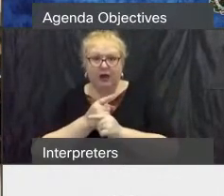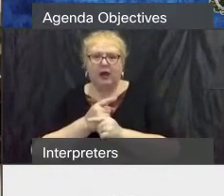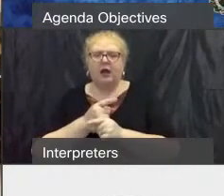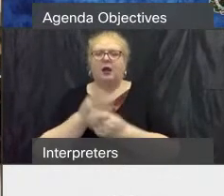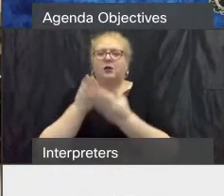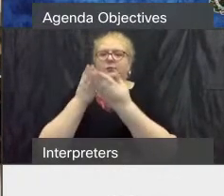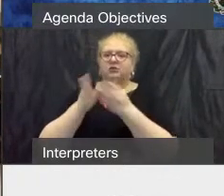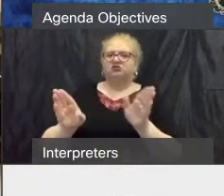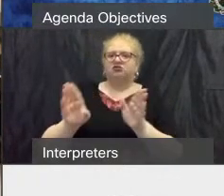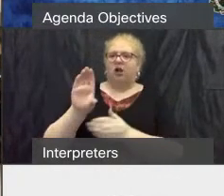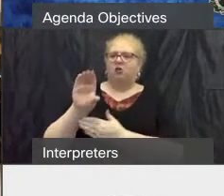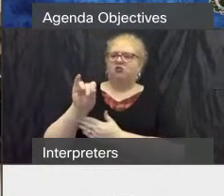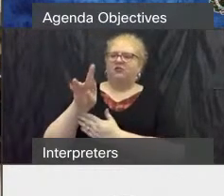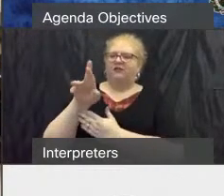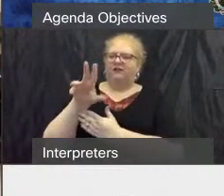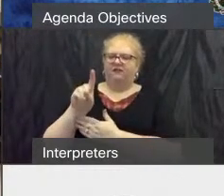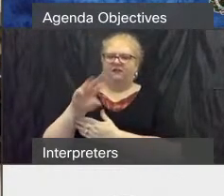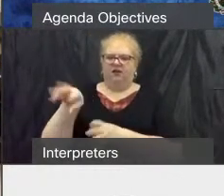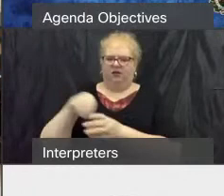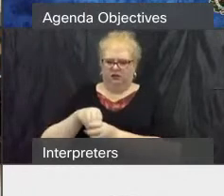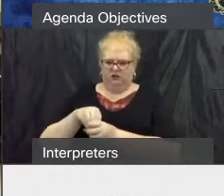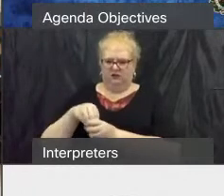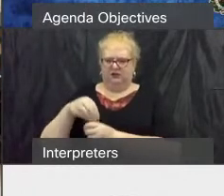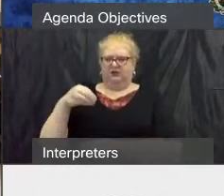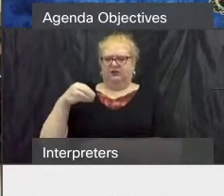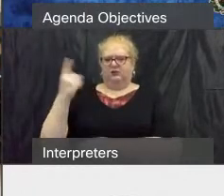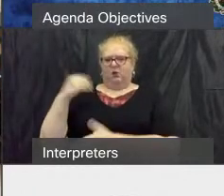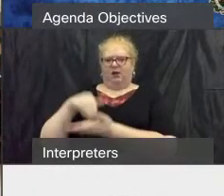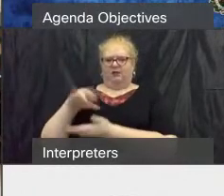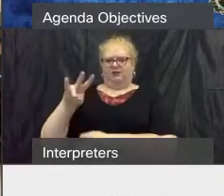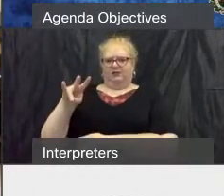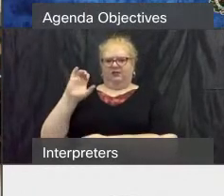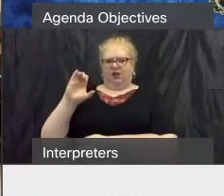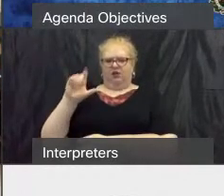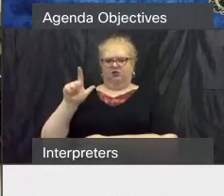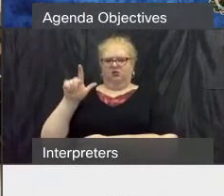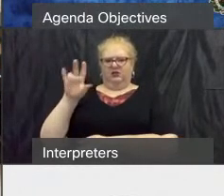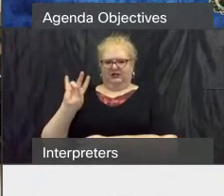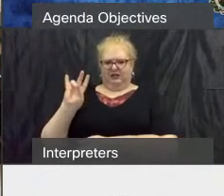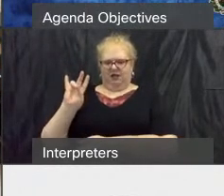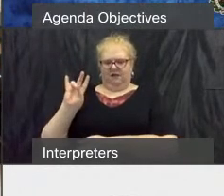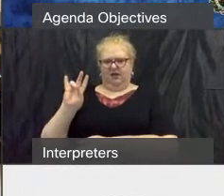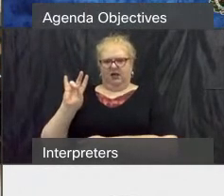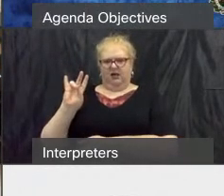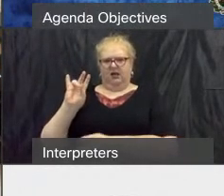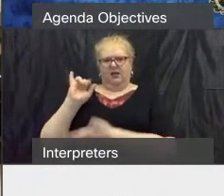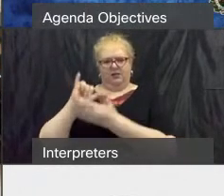fund includes 1,727 in full-time. So that's part of that